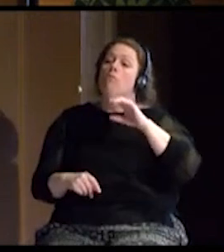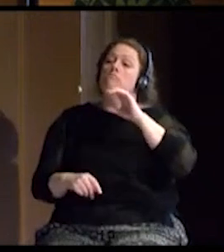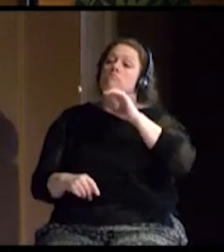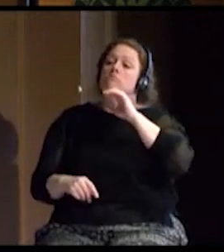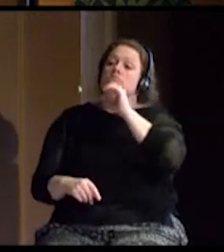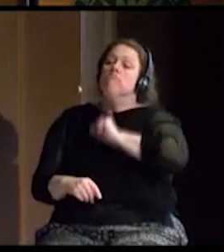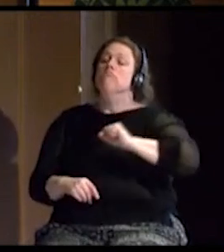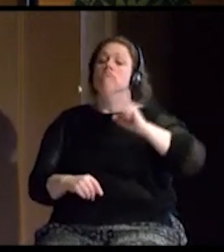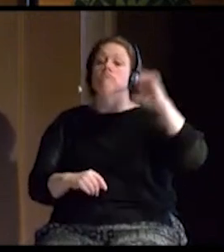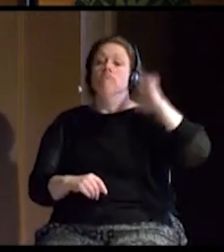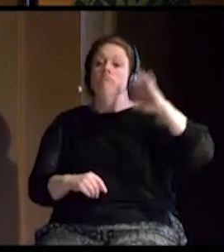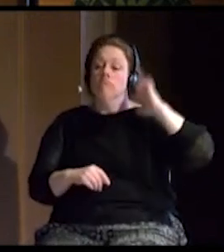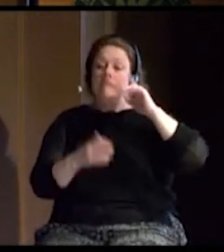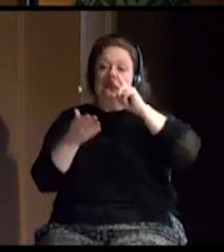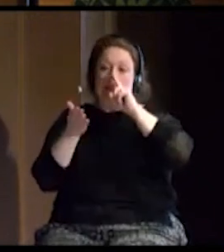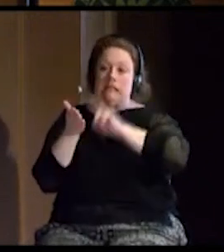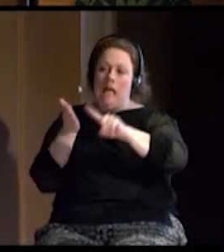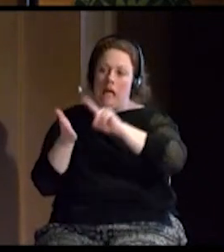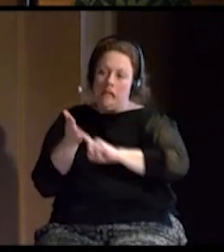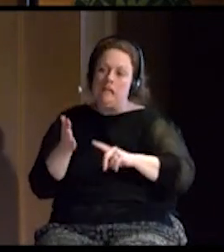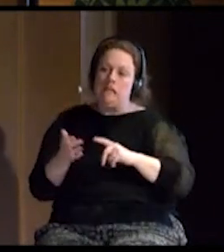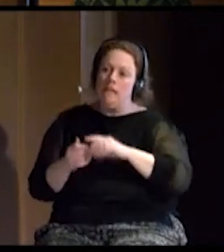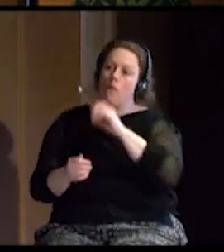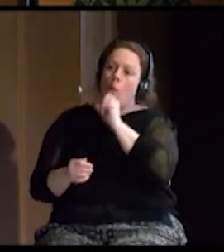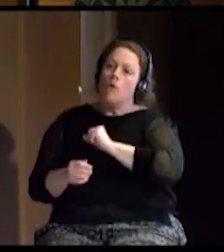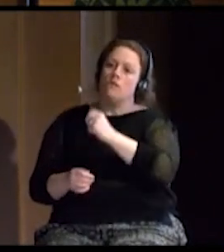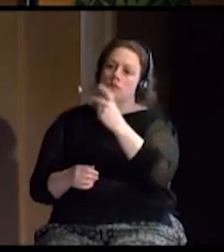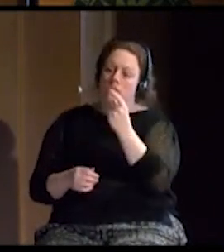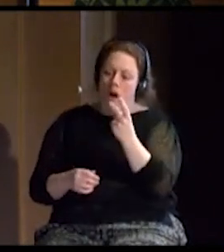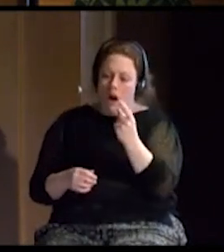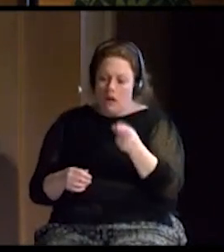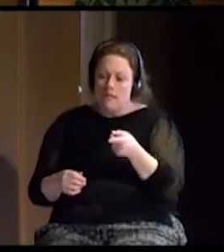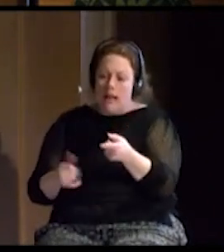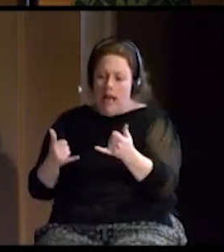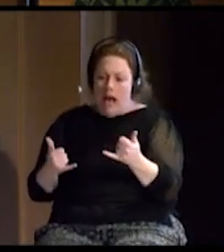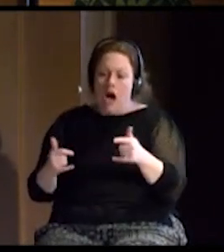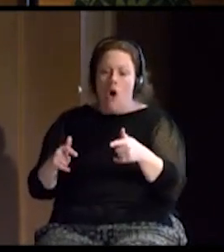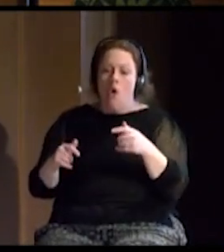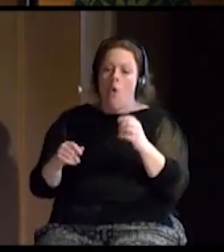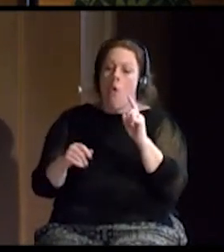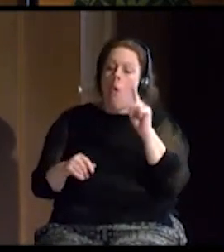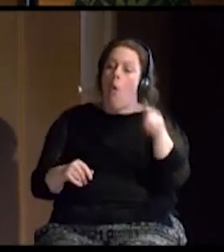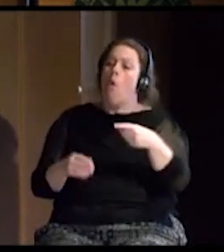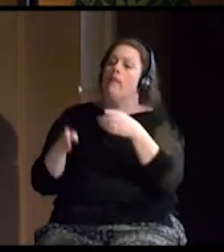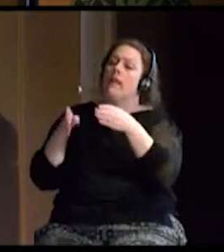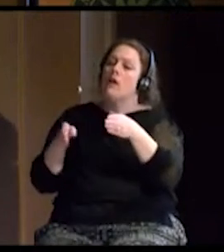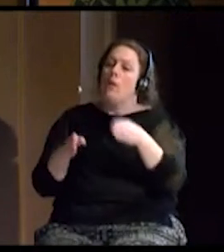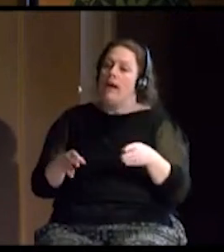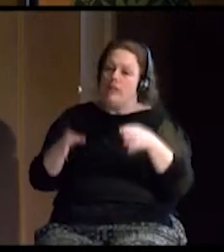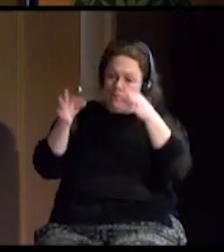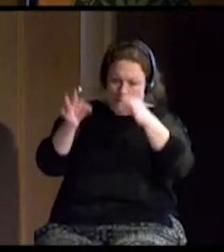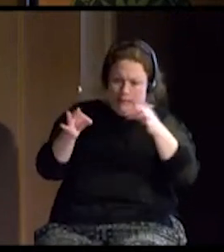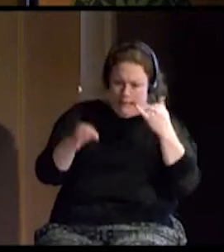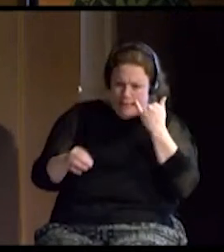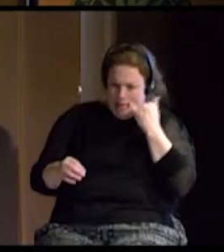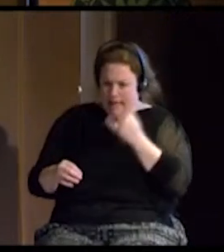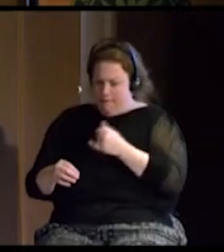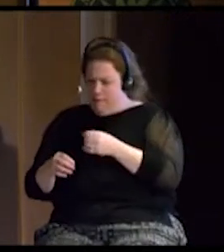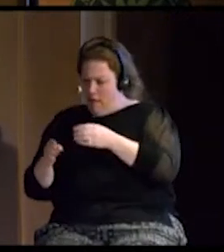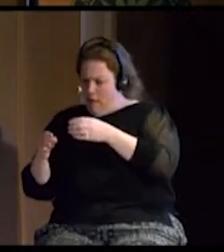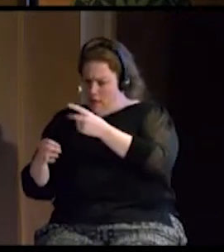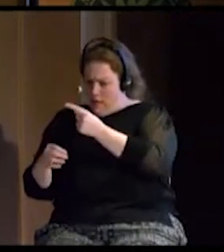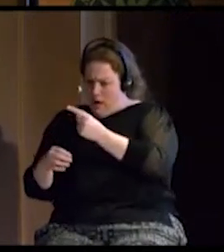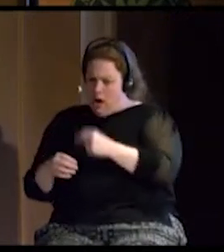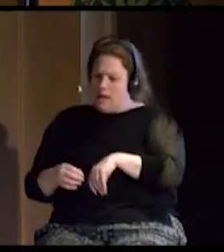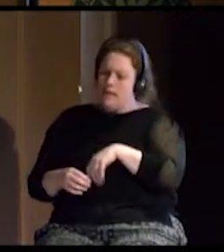Pacific Northwest. And up until now, the only way to determine whether a dog is a smaller woolly dog or a larger village or hunting